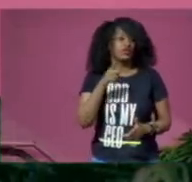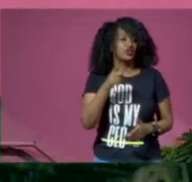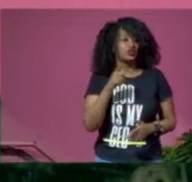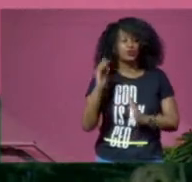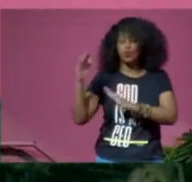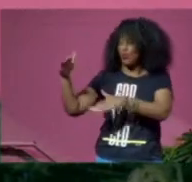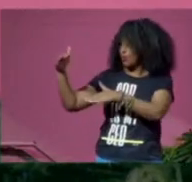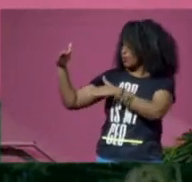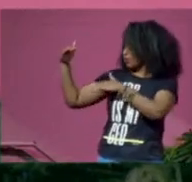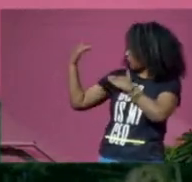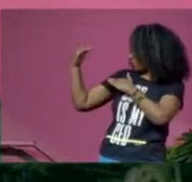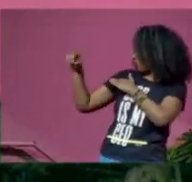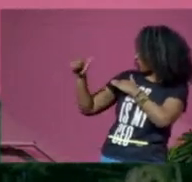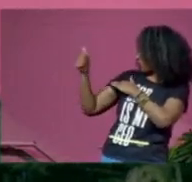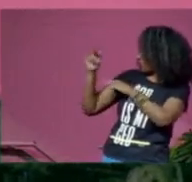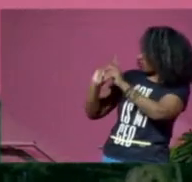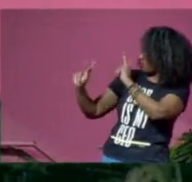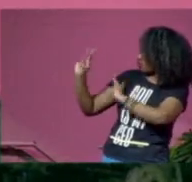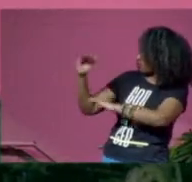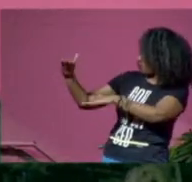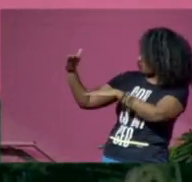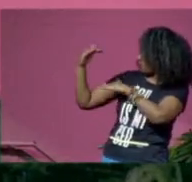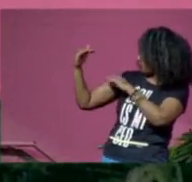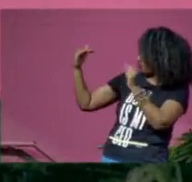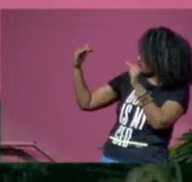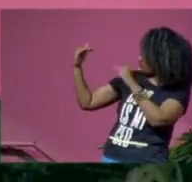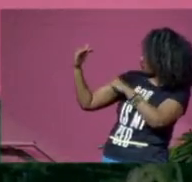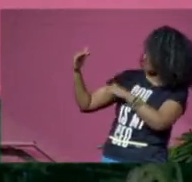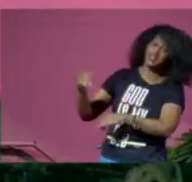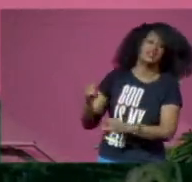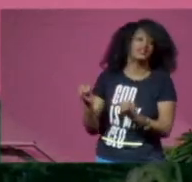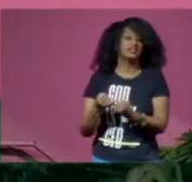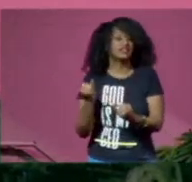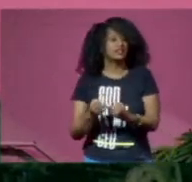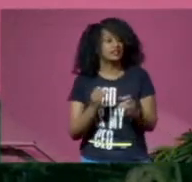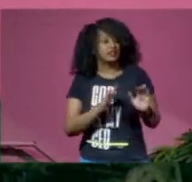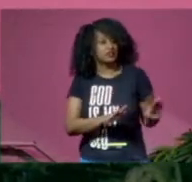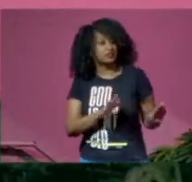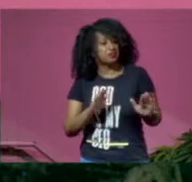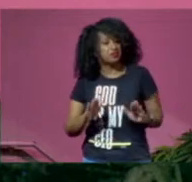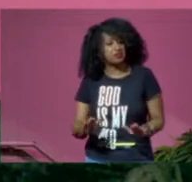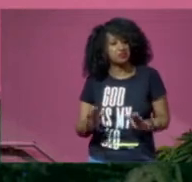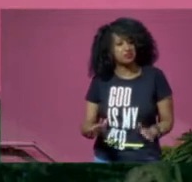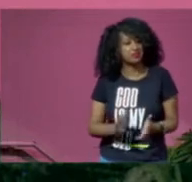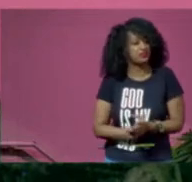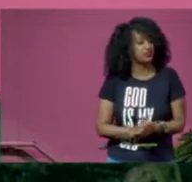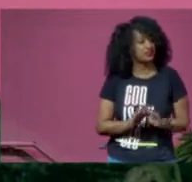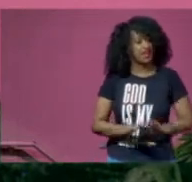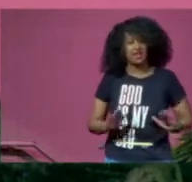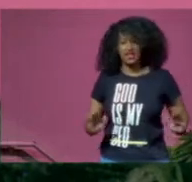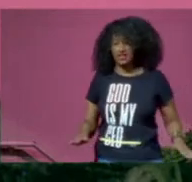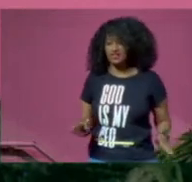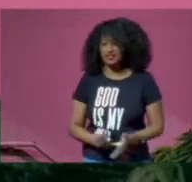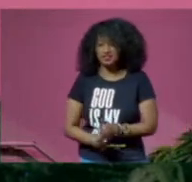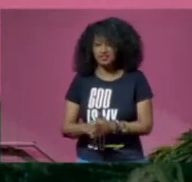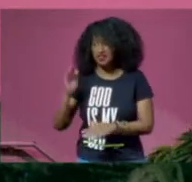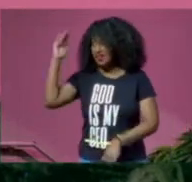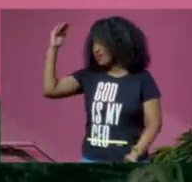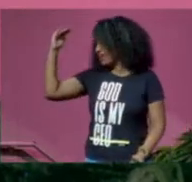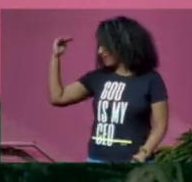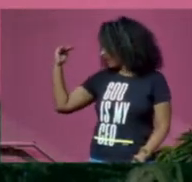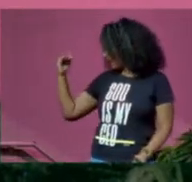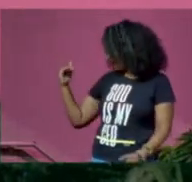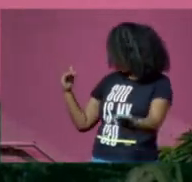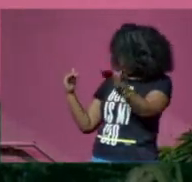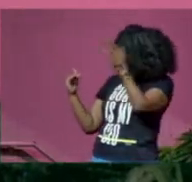your identity. Come here. It's easy to want to be one of the cool kids. It's easy to dumb yourself down to fit in, to dress